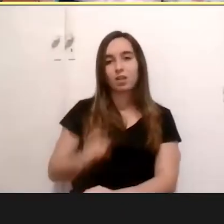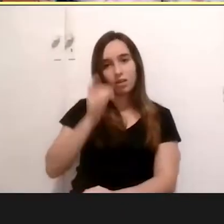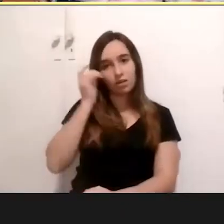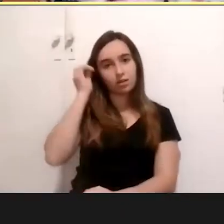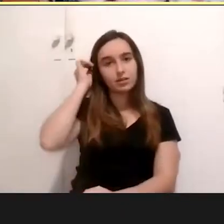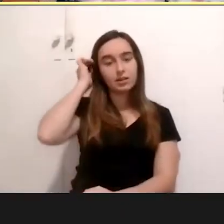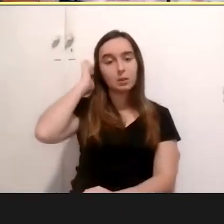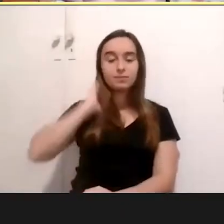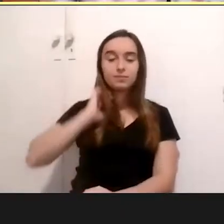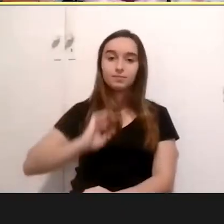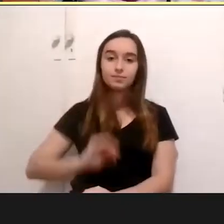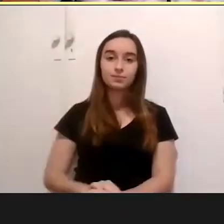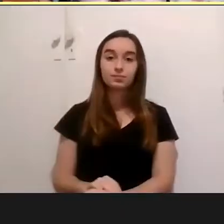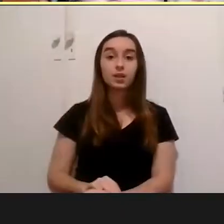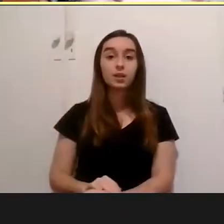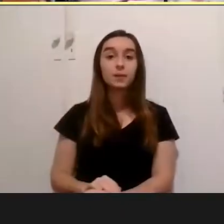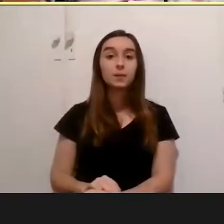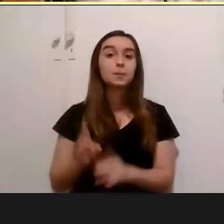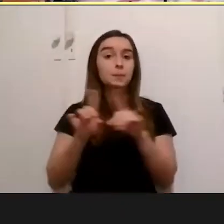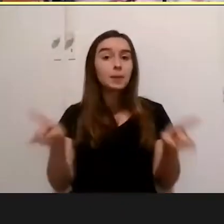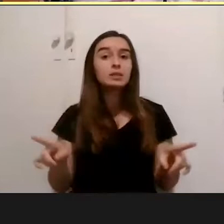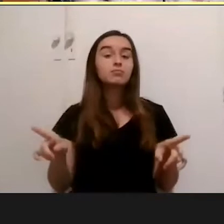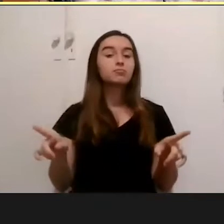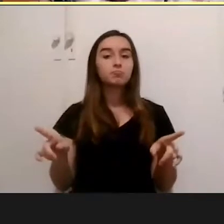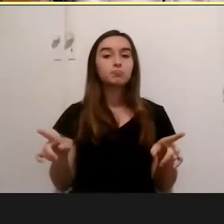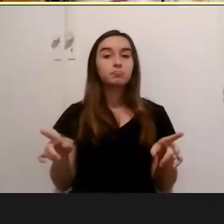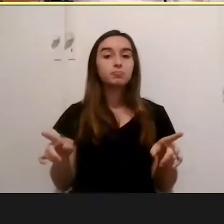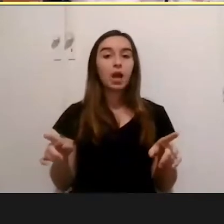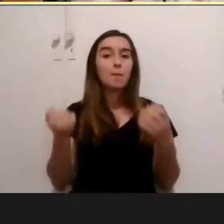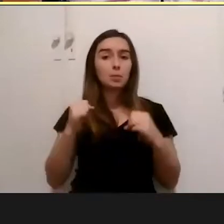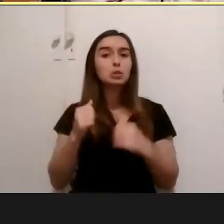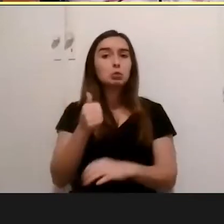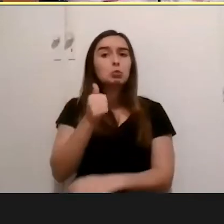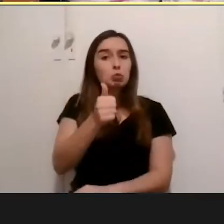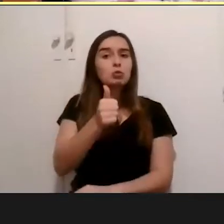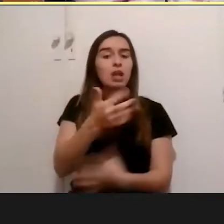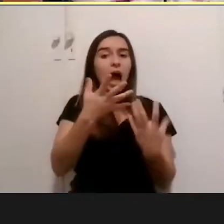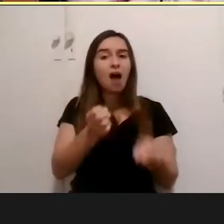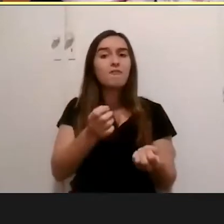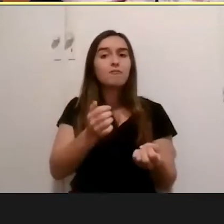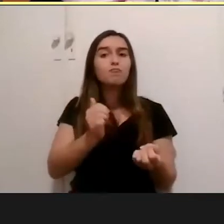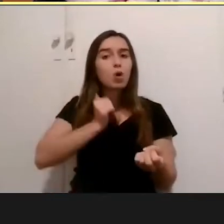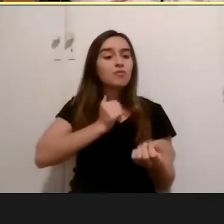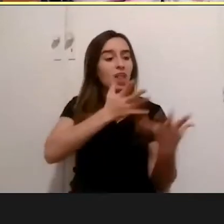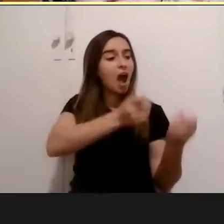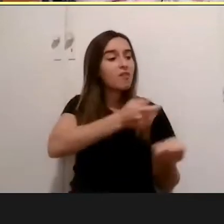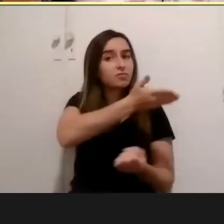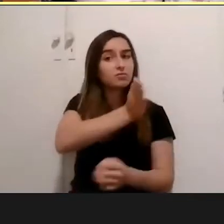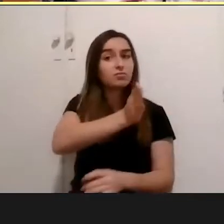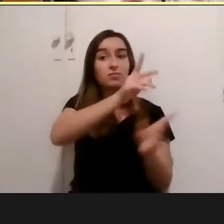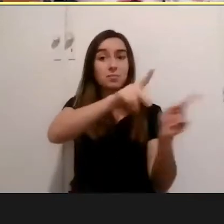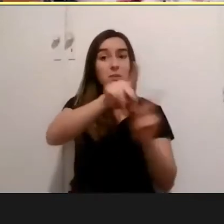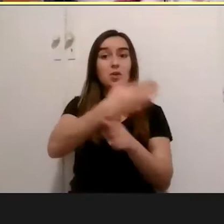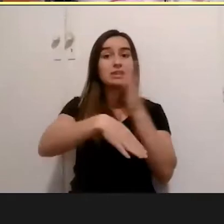But luckily there is some good practices and possibilities for people with intellectual disabilities too.